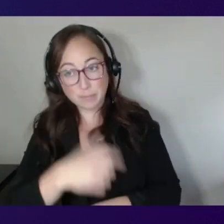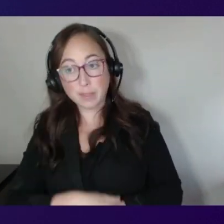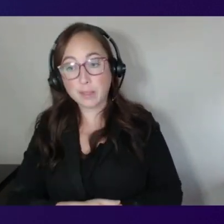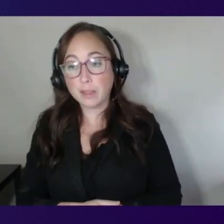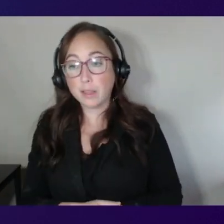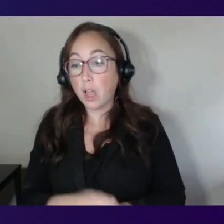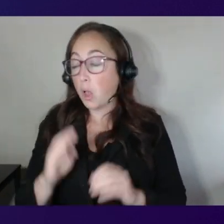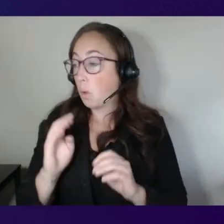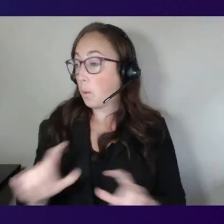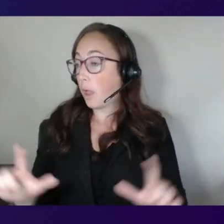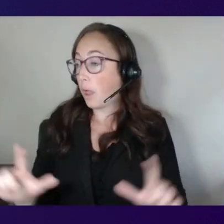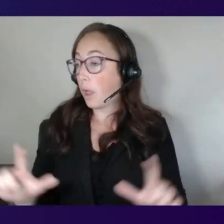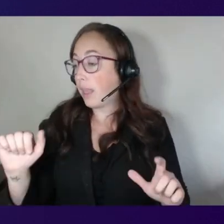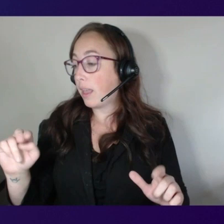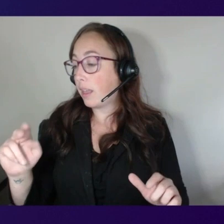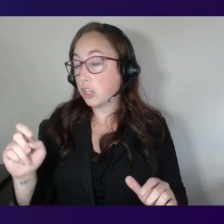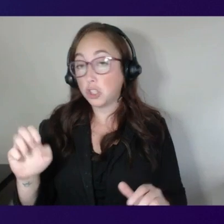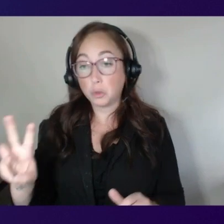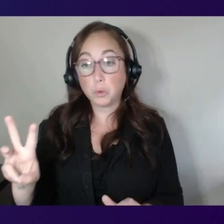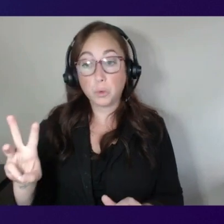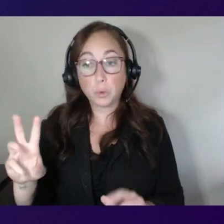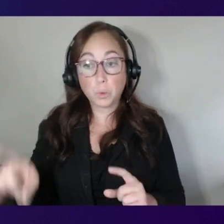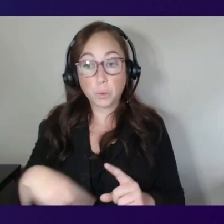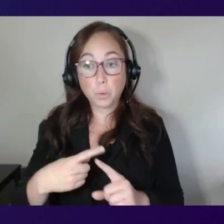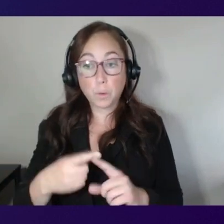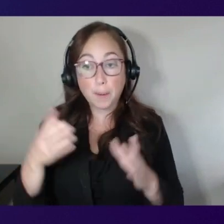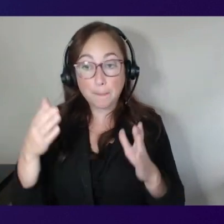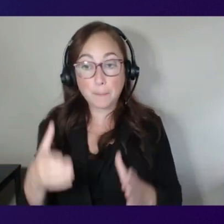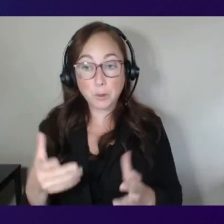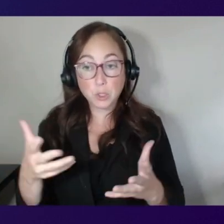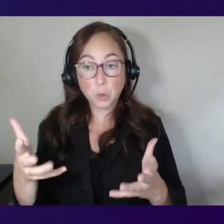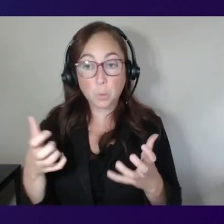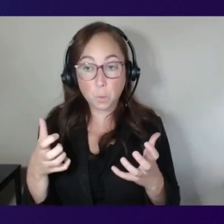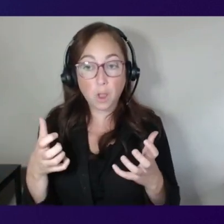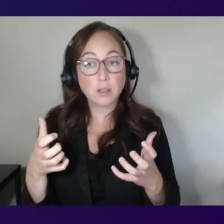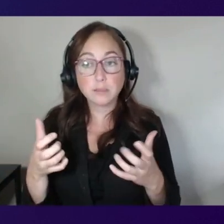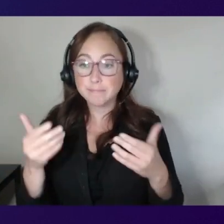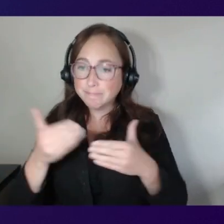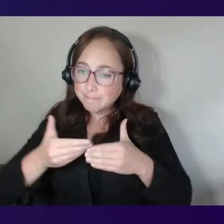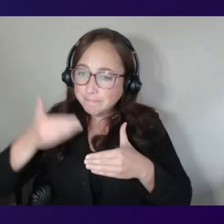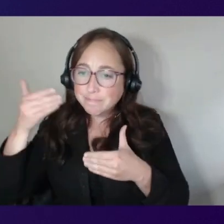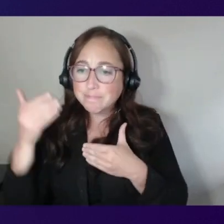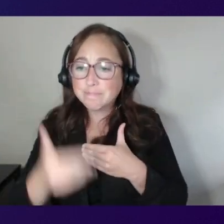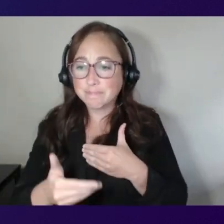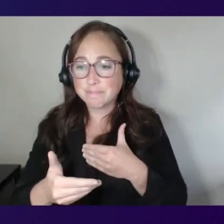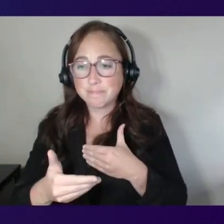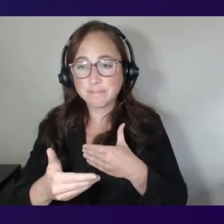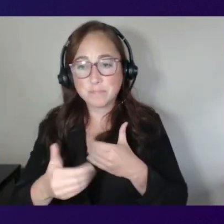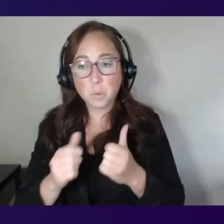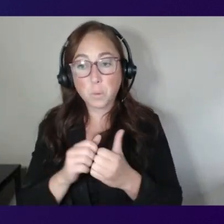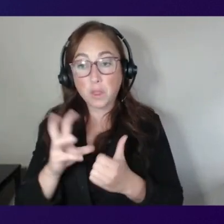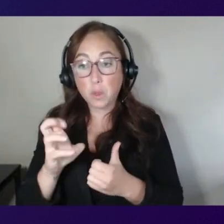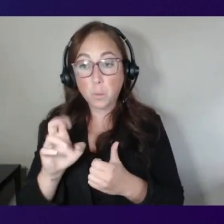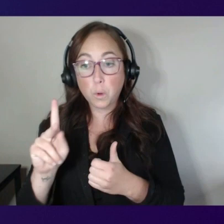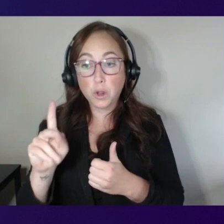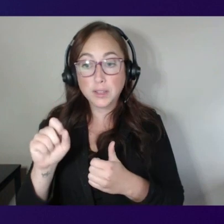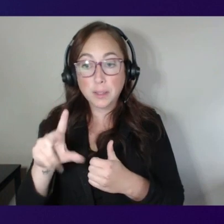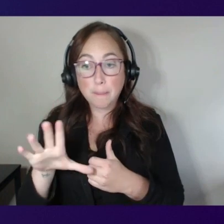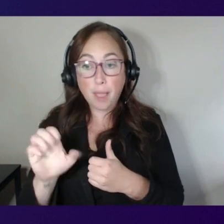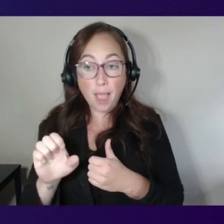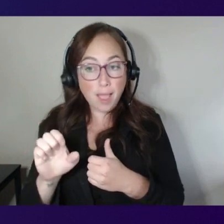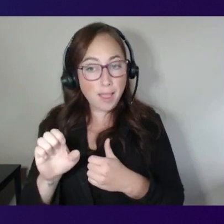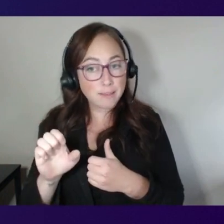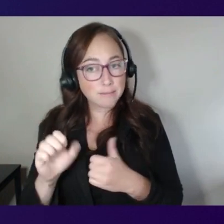Well, Andrew, when somebody wants to take that first step, right, with Workspaces Core, do you have anything